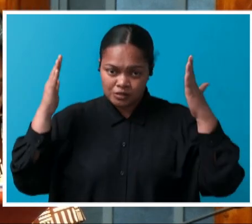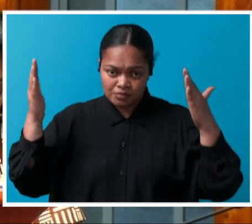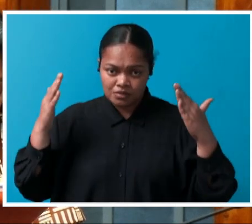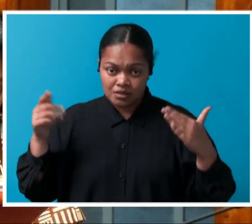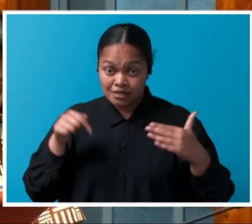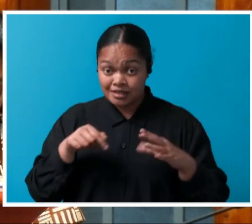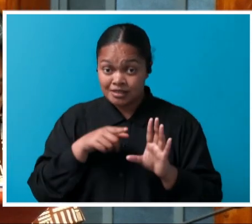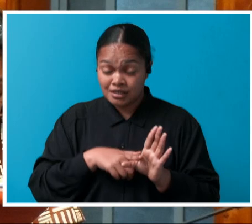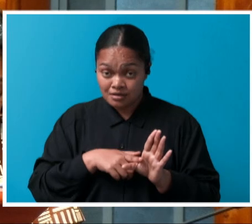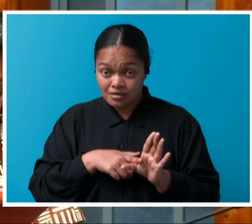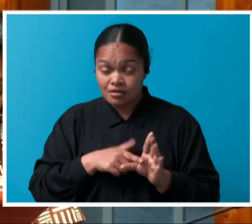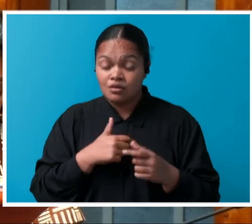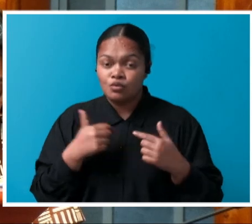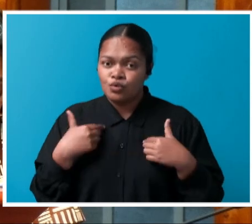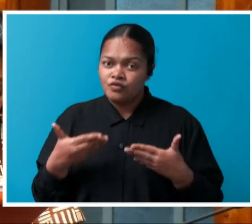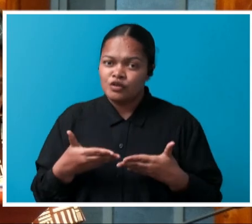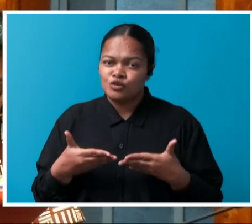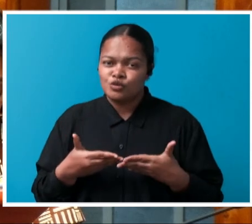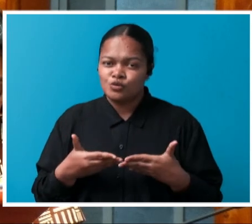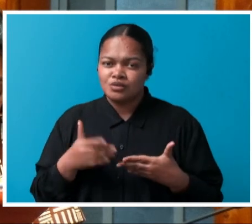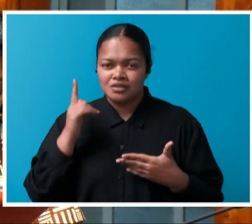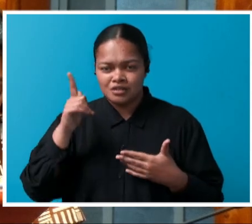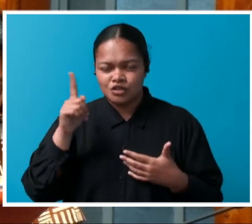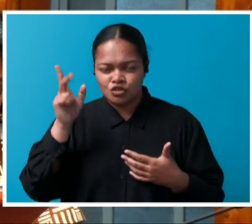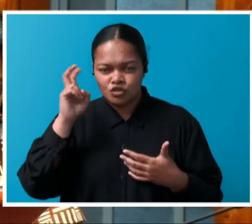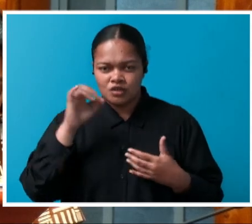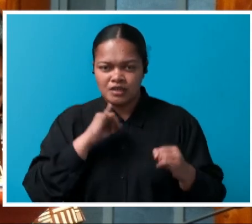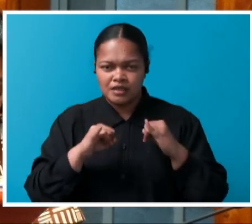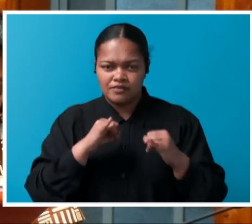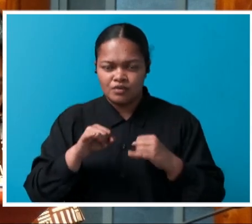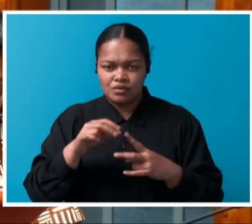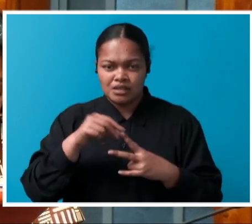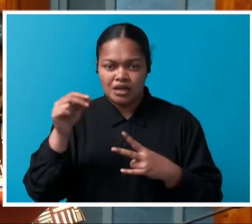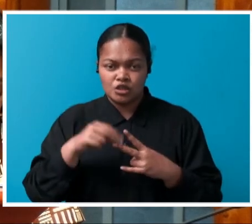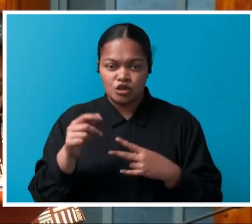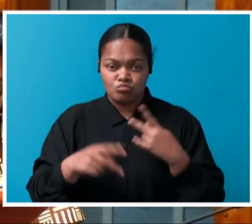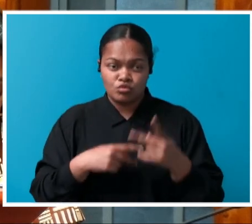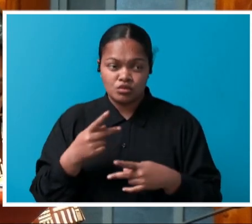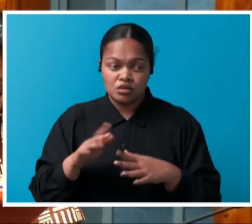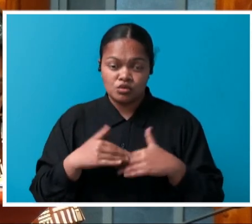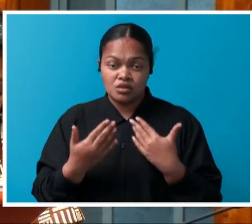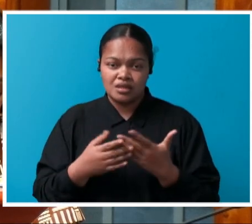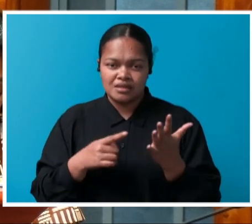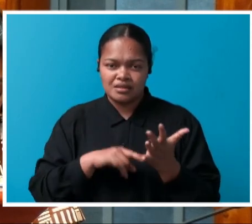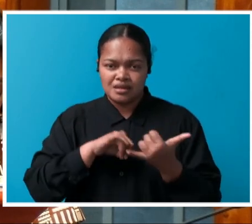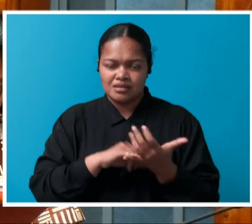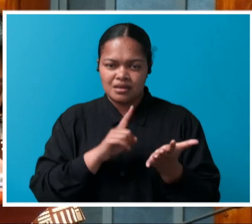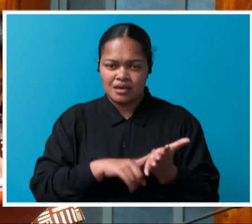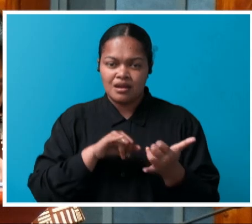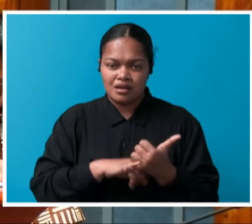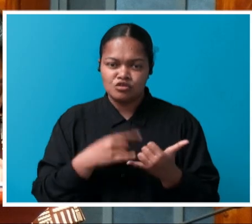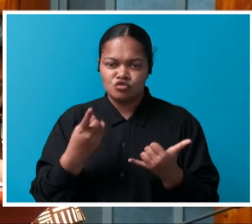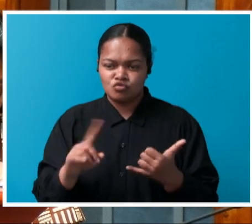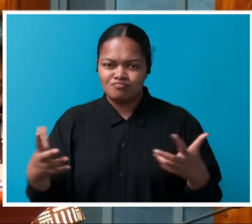this year we have introduced teacher training interview selection process together with TSLS to fit the